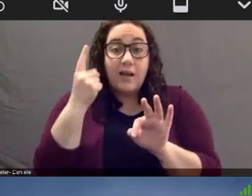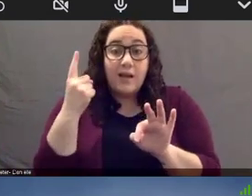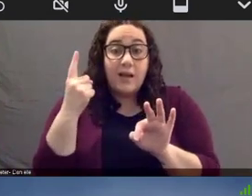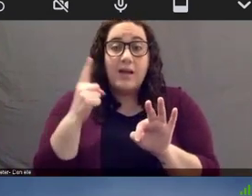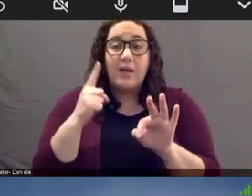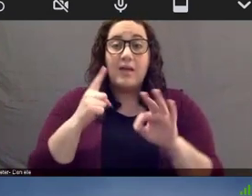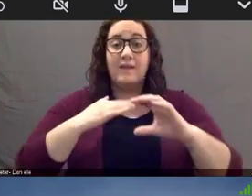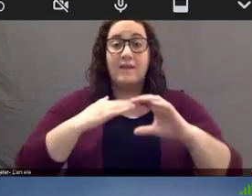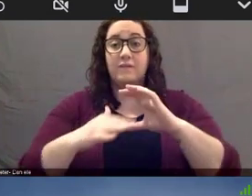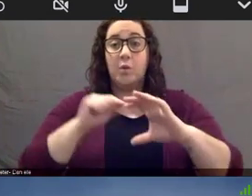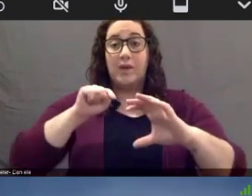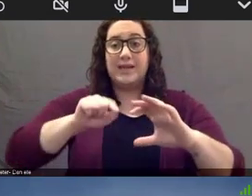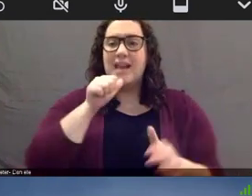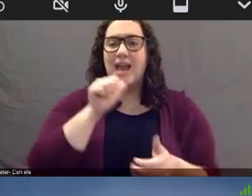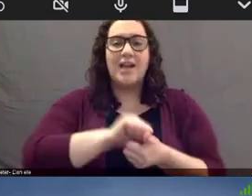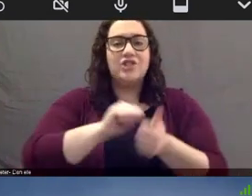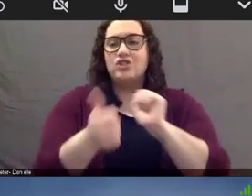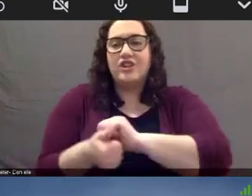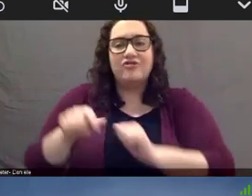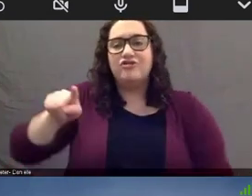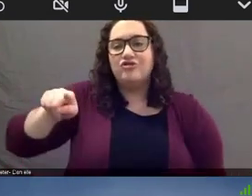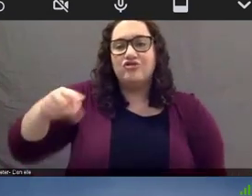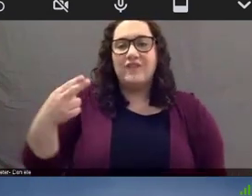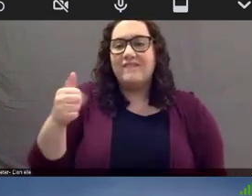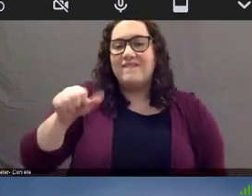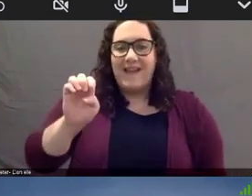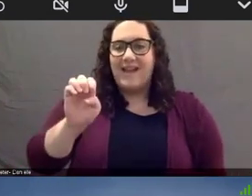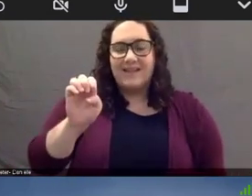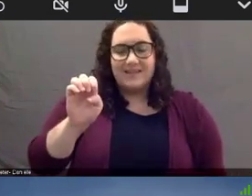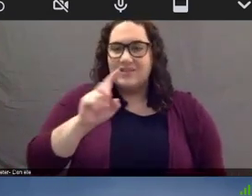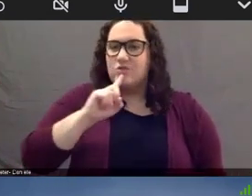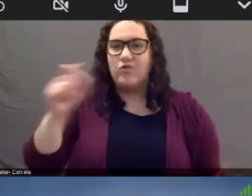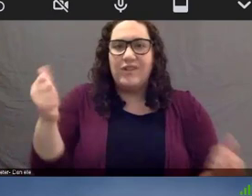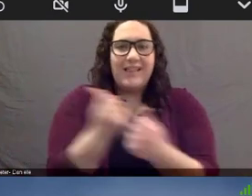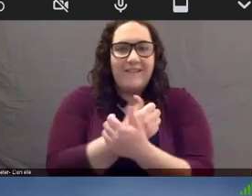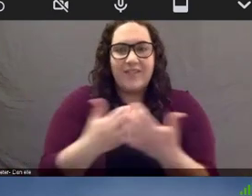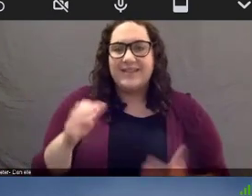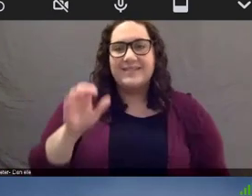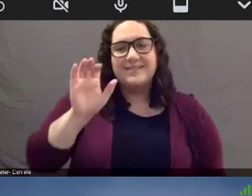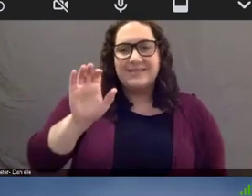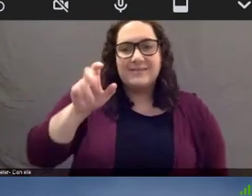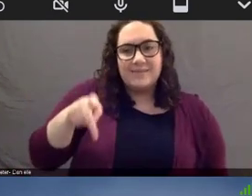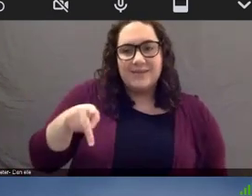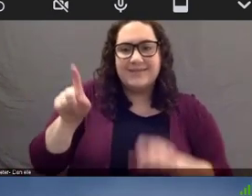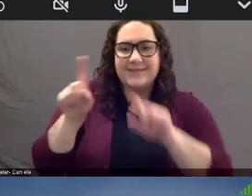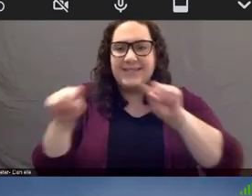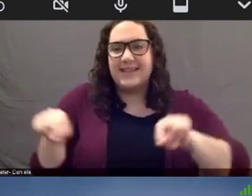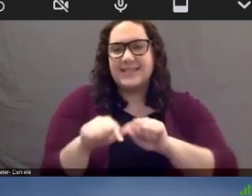enthalpy can be modeled as Cp times delta T.